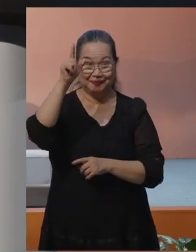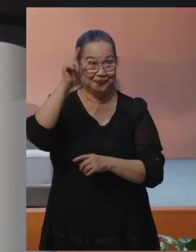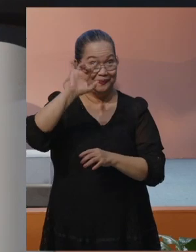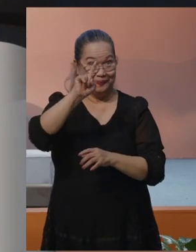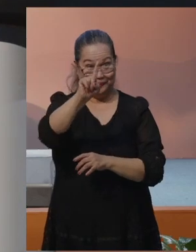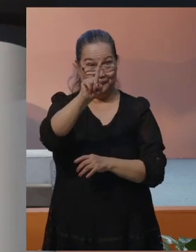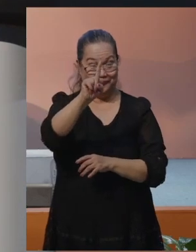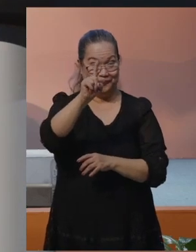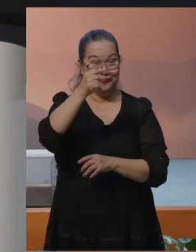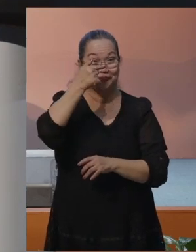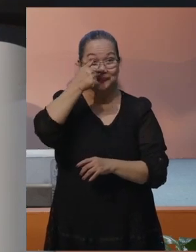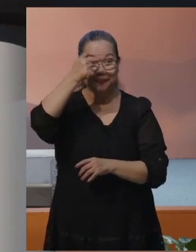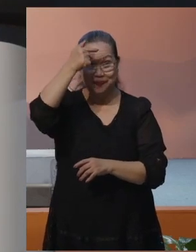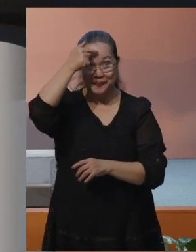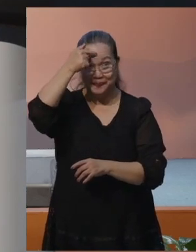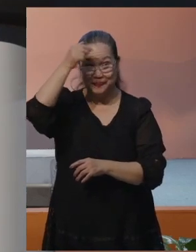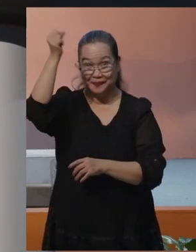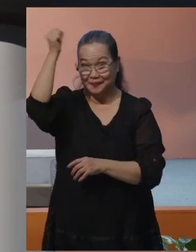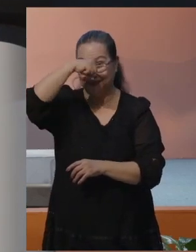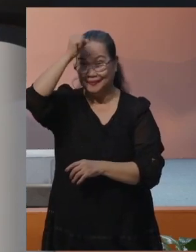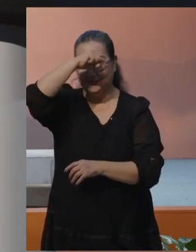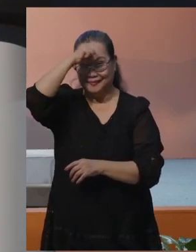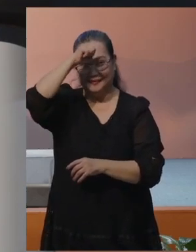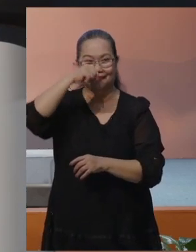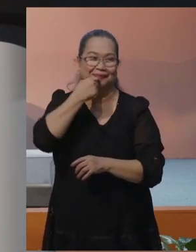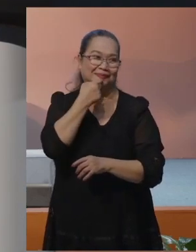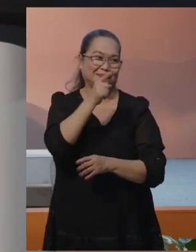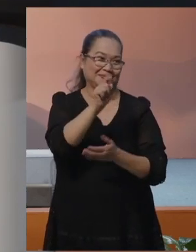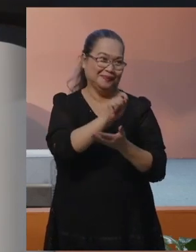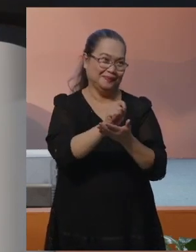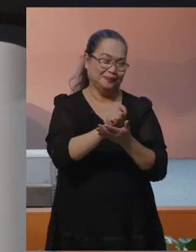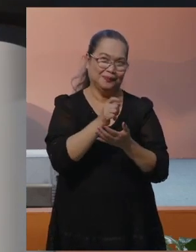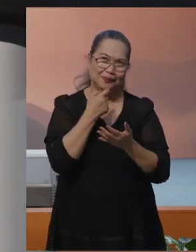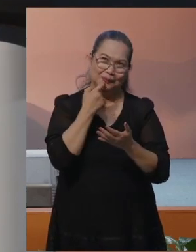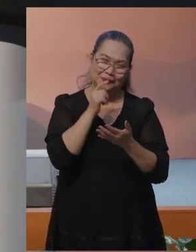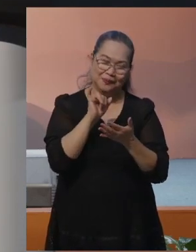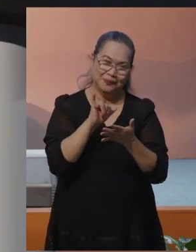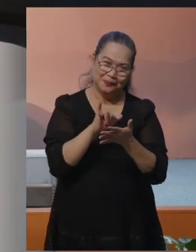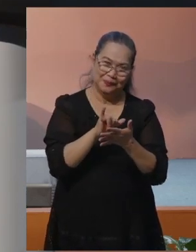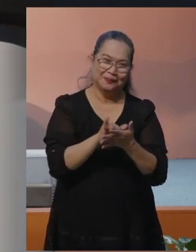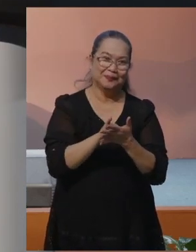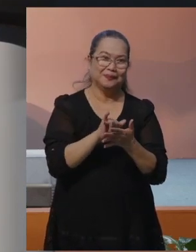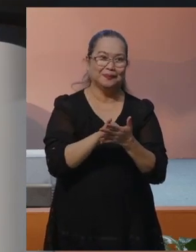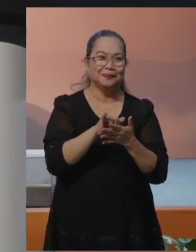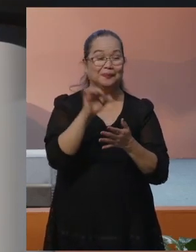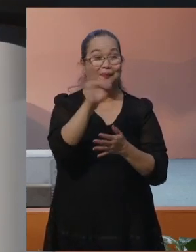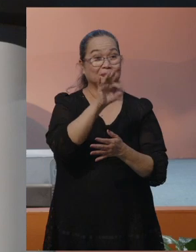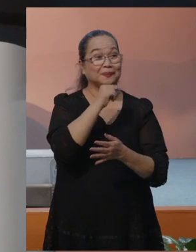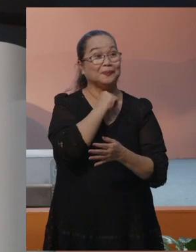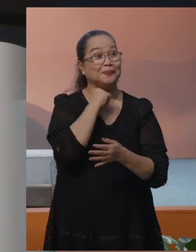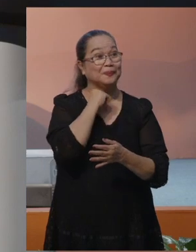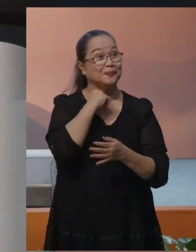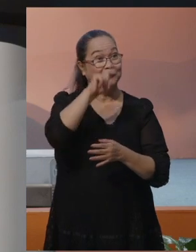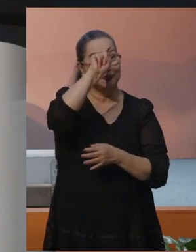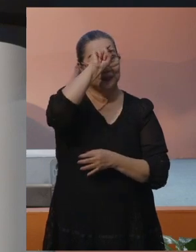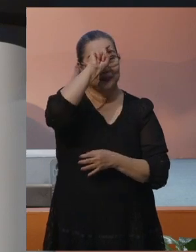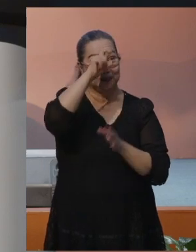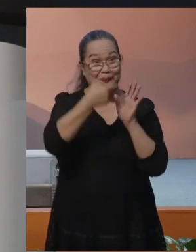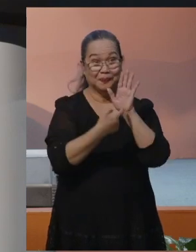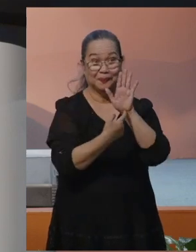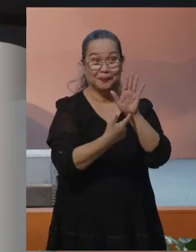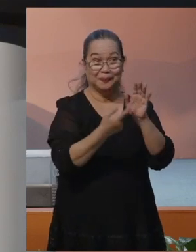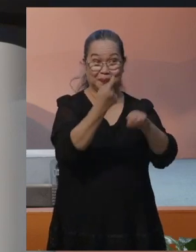isang Greek scholar, Roman scholar, Herodotus recounts that the priests of Egypt had showed him their